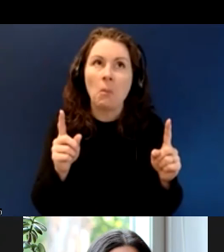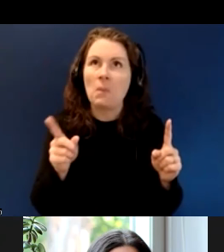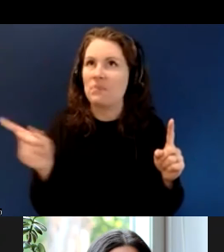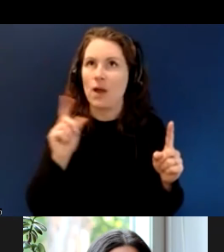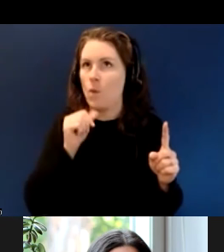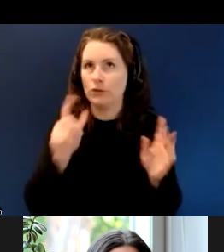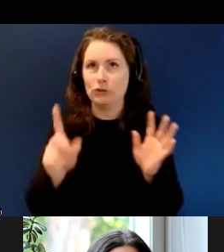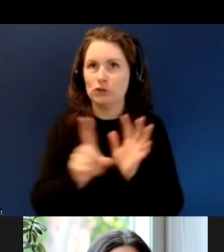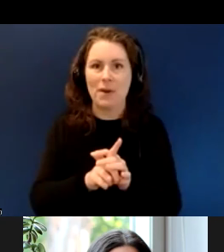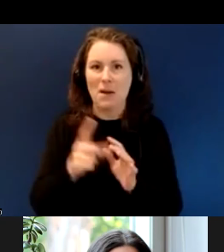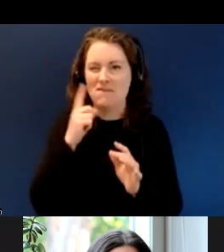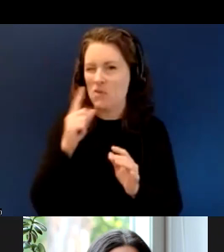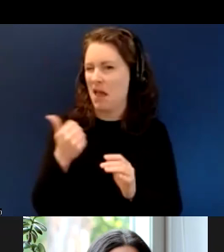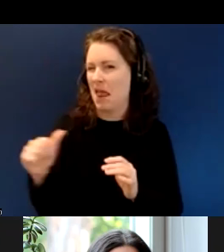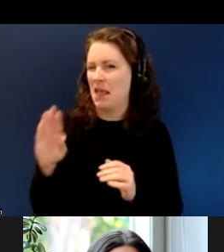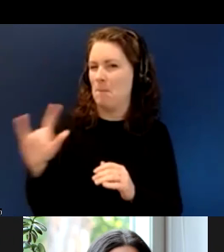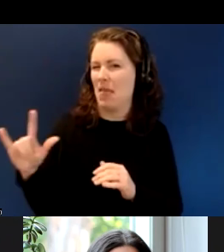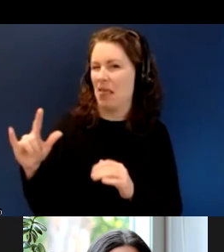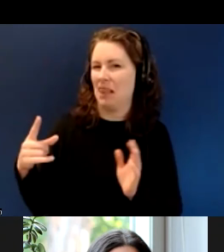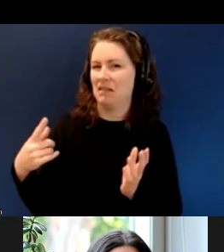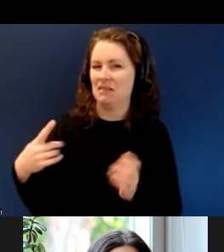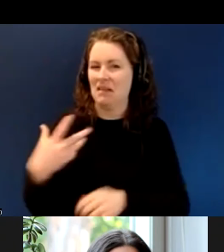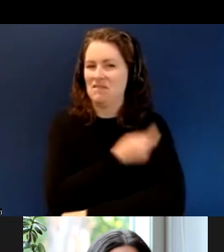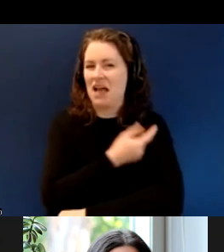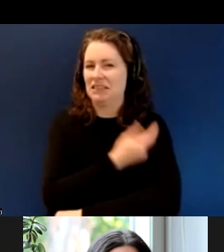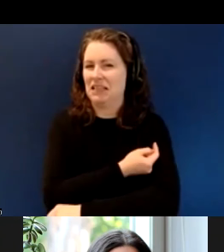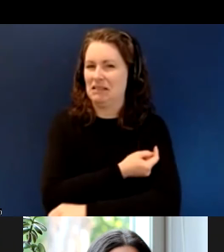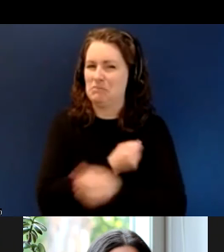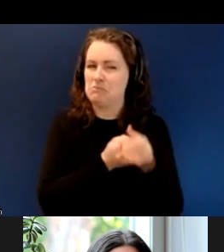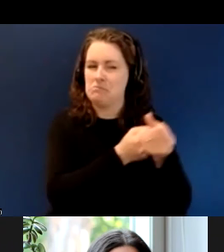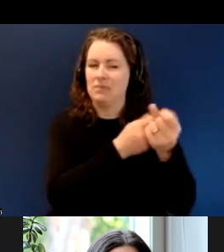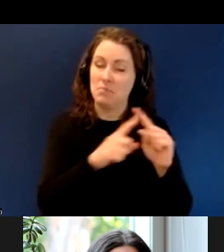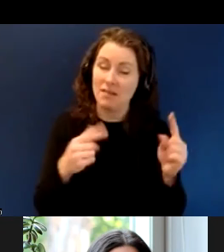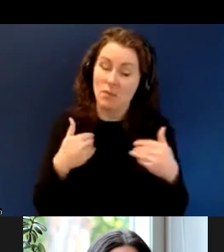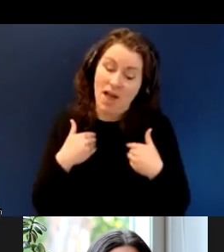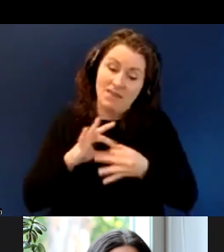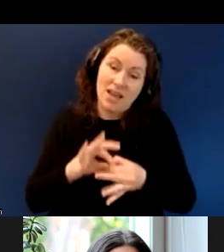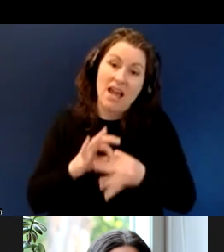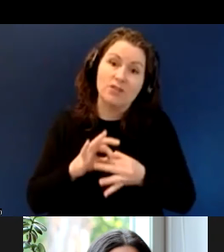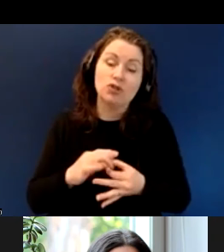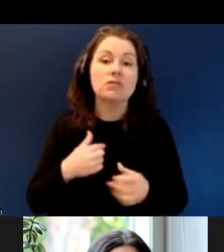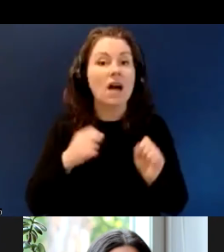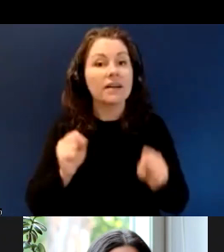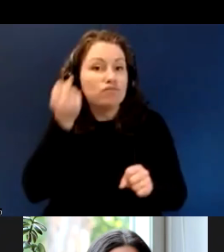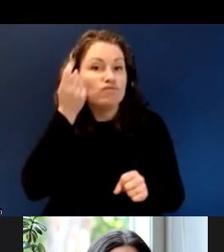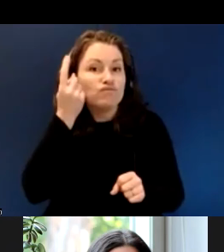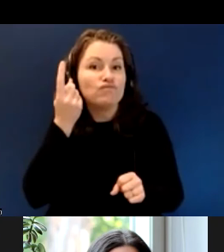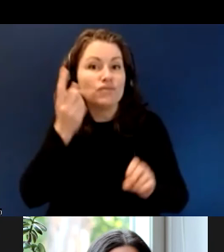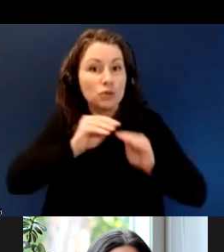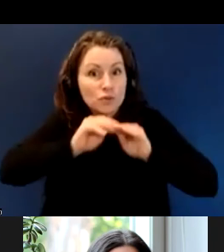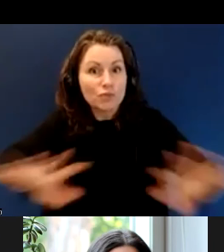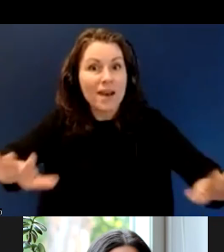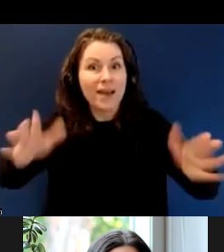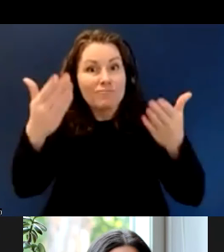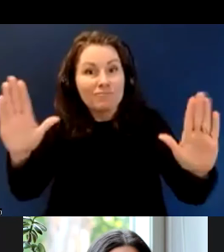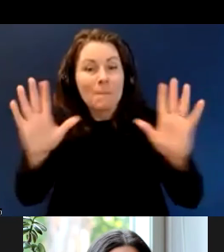up for any of the vaccine bills, but there certainly was a connection there. So I could see how, in spreading this broader message